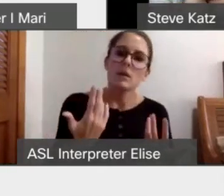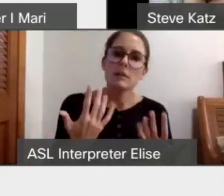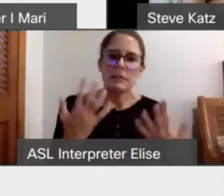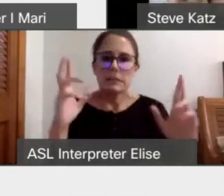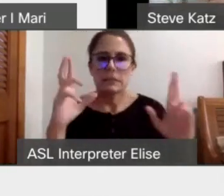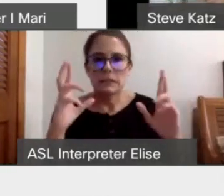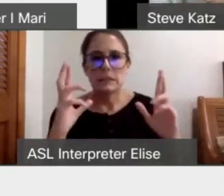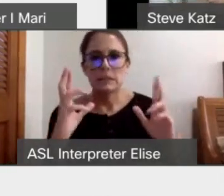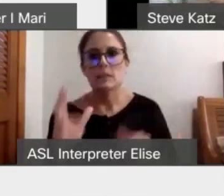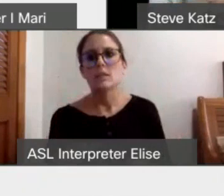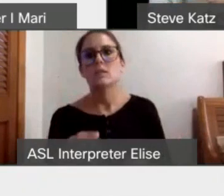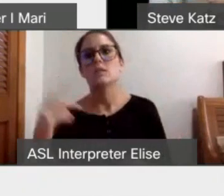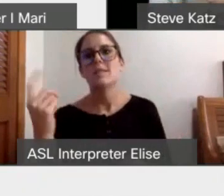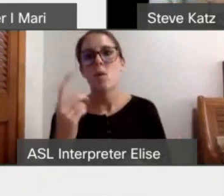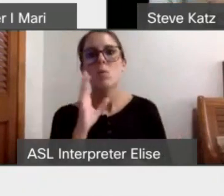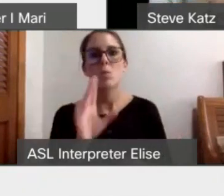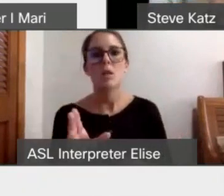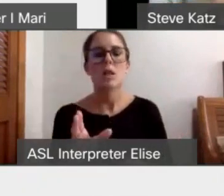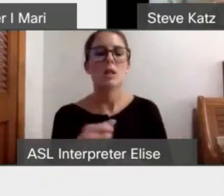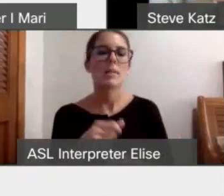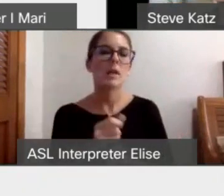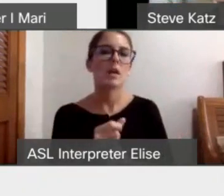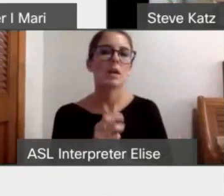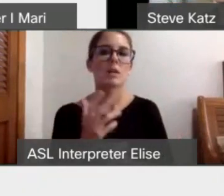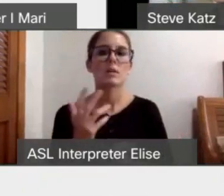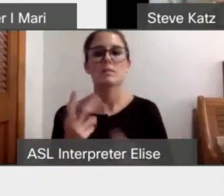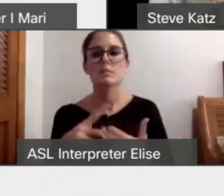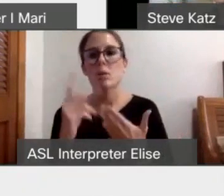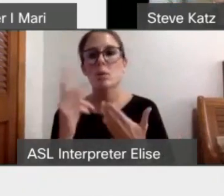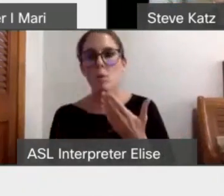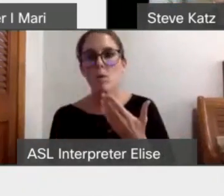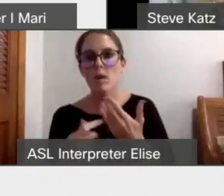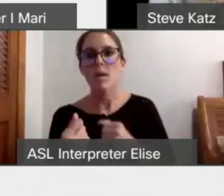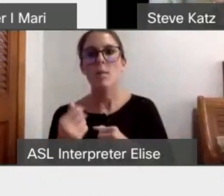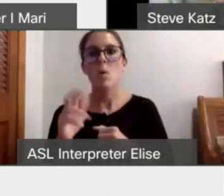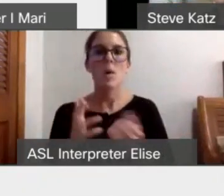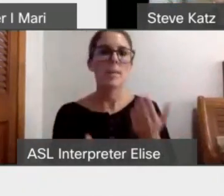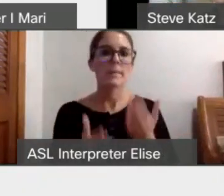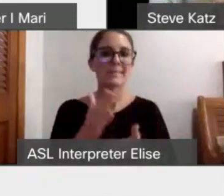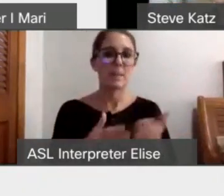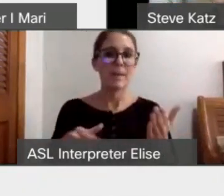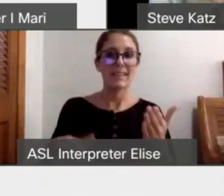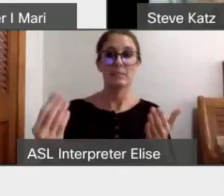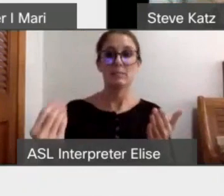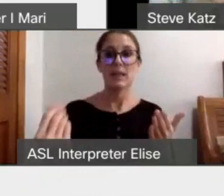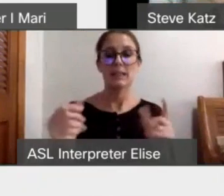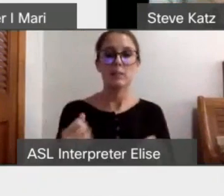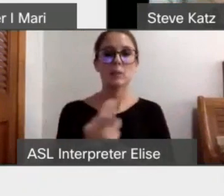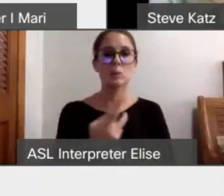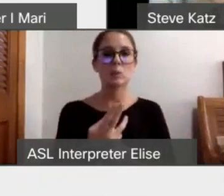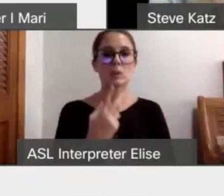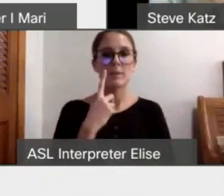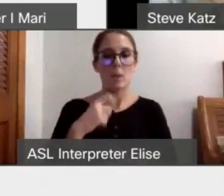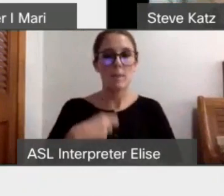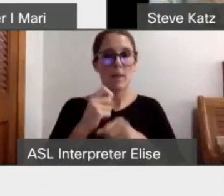hoping that someone will create some kind of program, or maybe some of this money could be used to